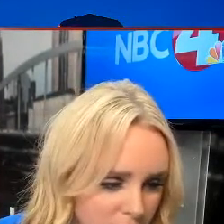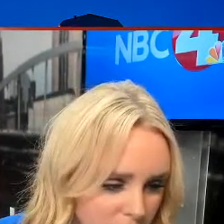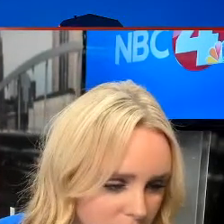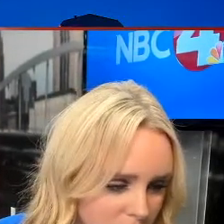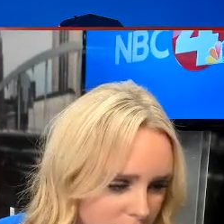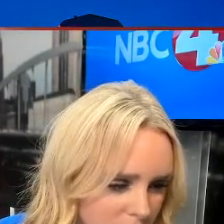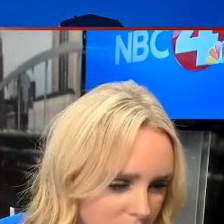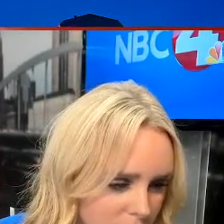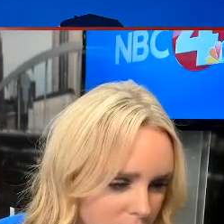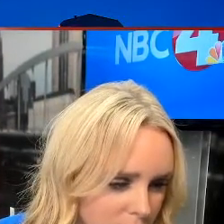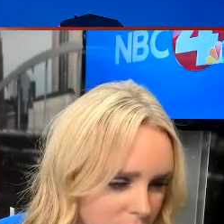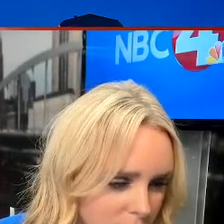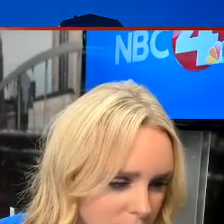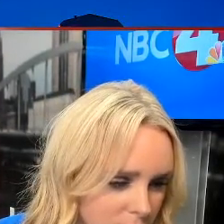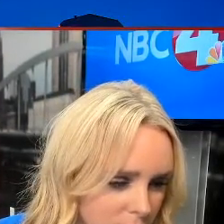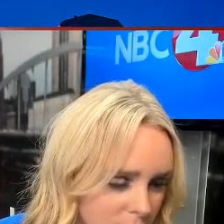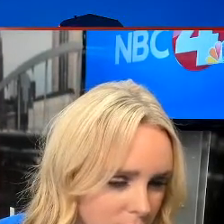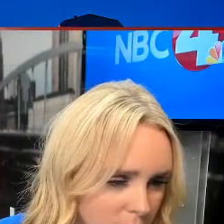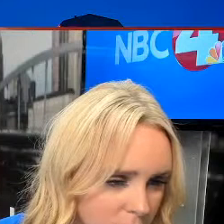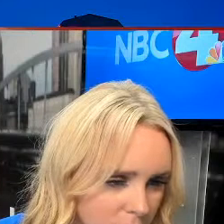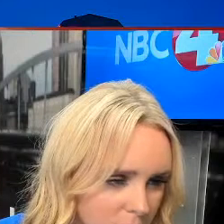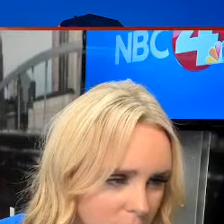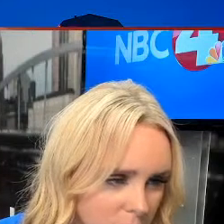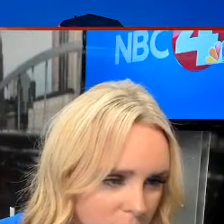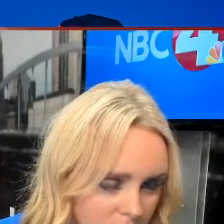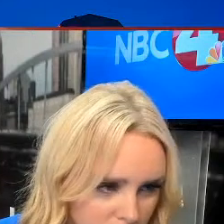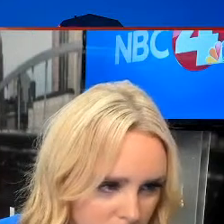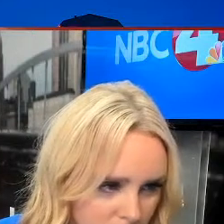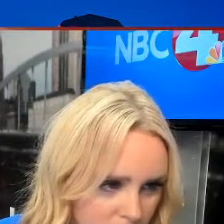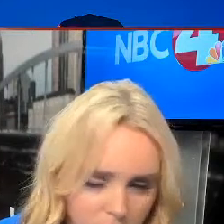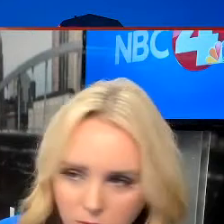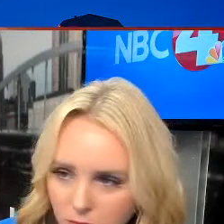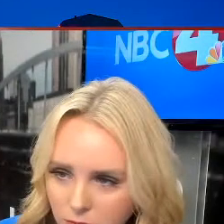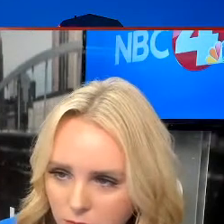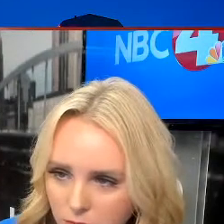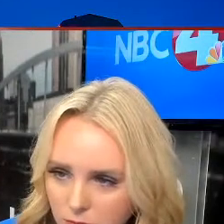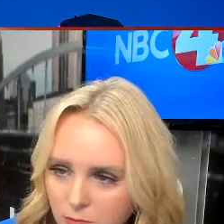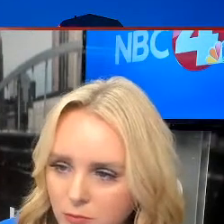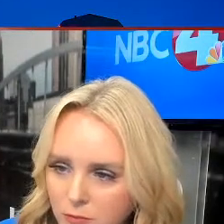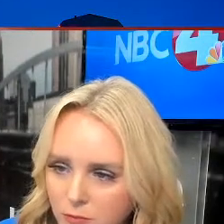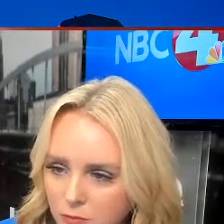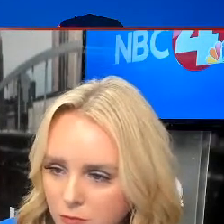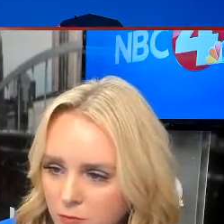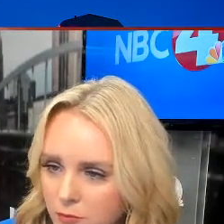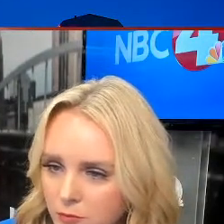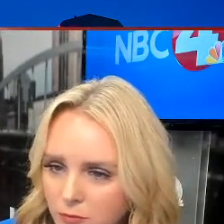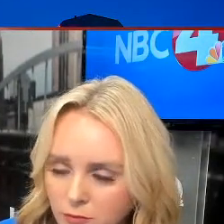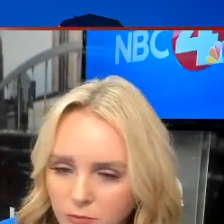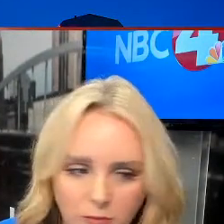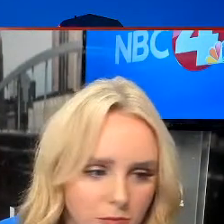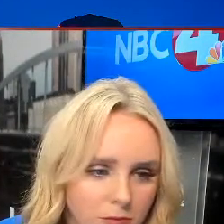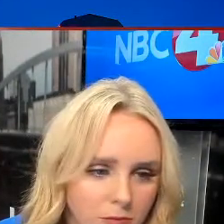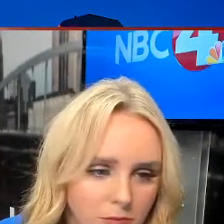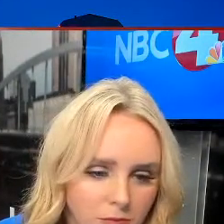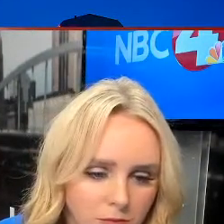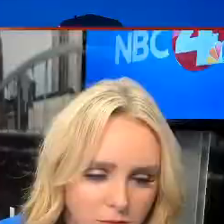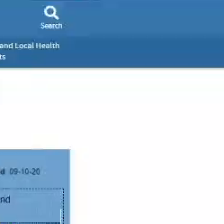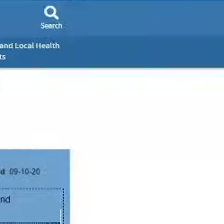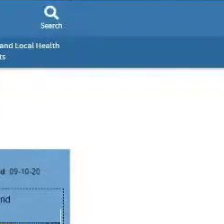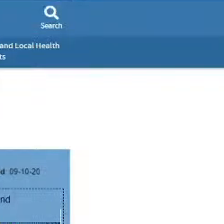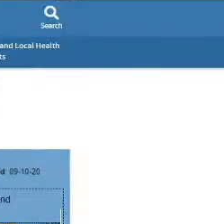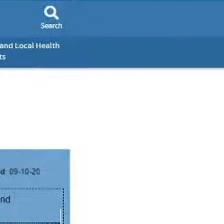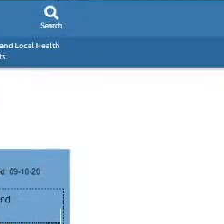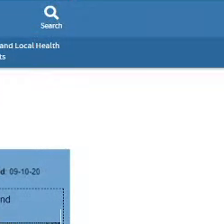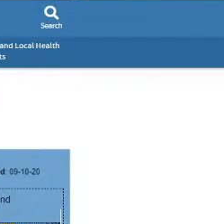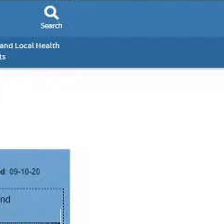part of the week when reporting isn't maybe happening as frequently, and then they have ramped back up. But in general, it seems like we've plateaued with our